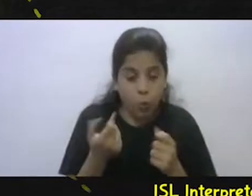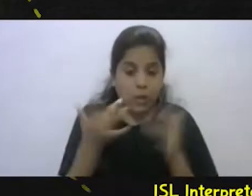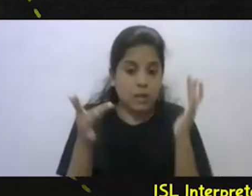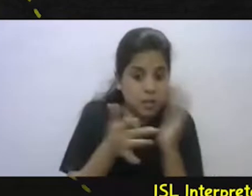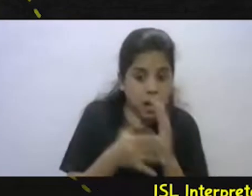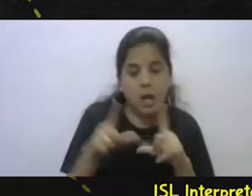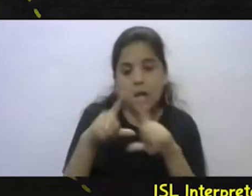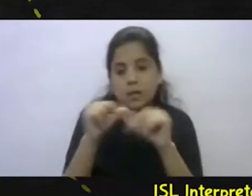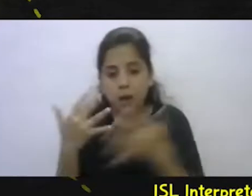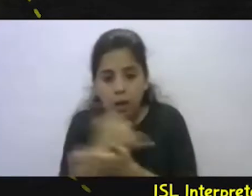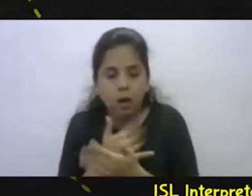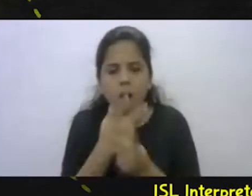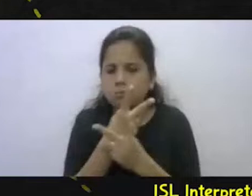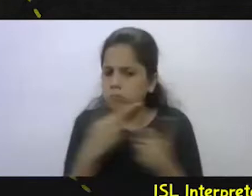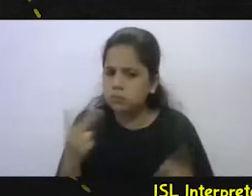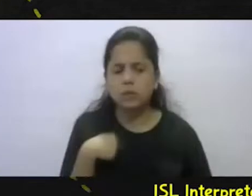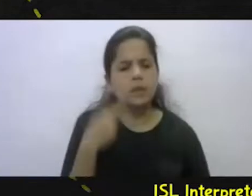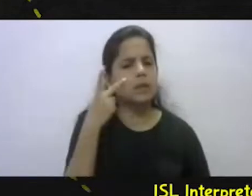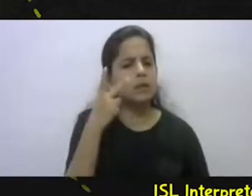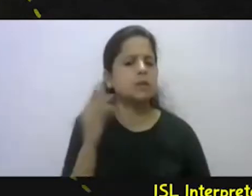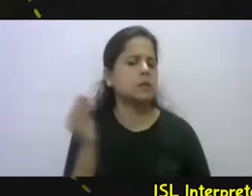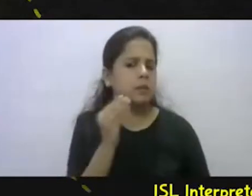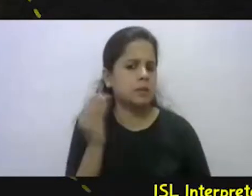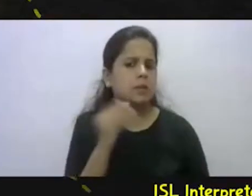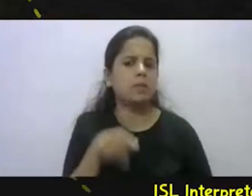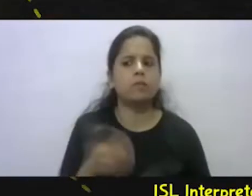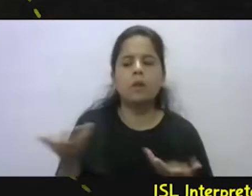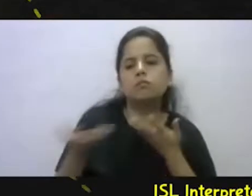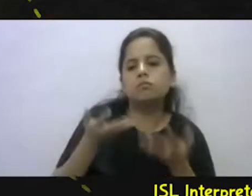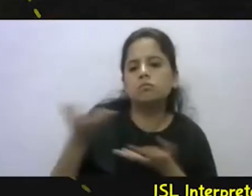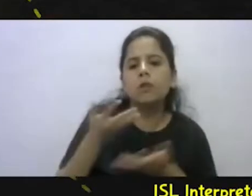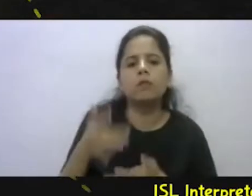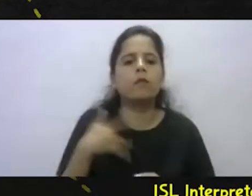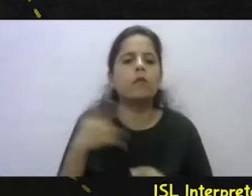or data. It is kind of interacting with